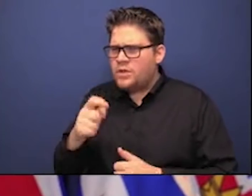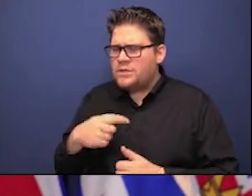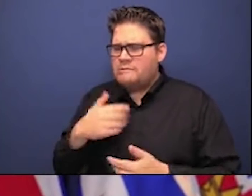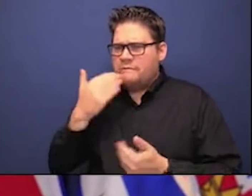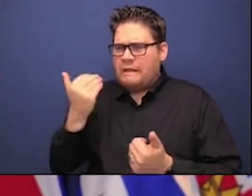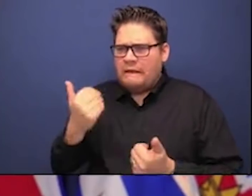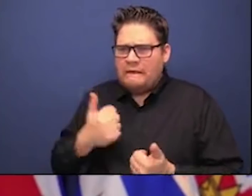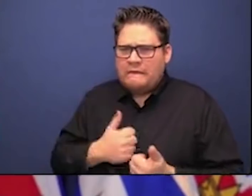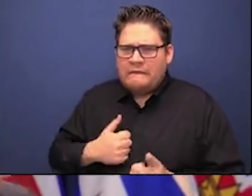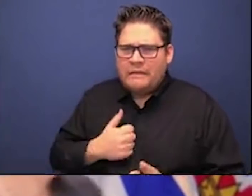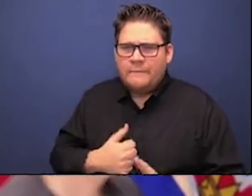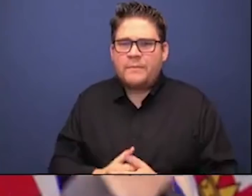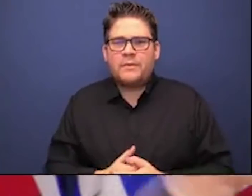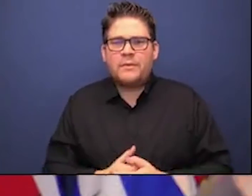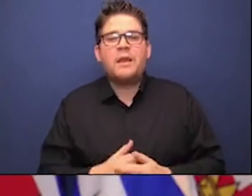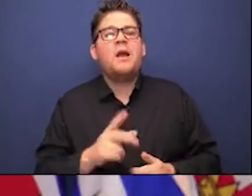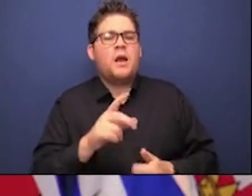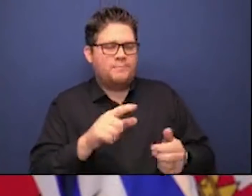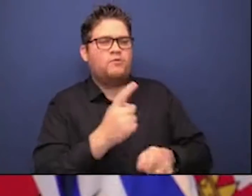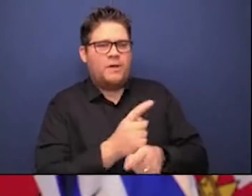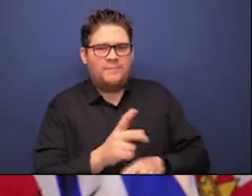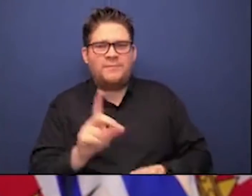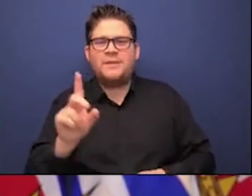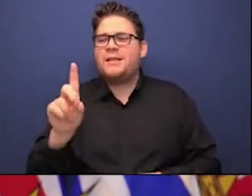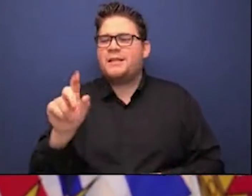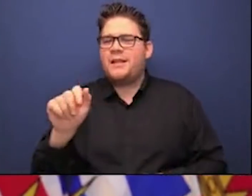which I will pass to you.